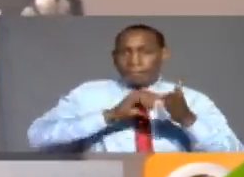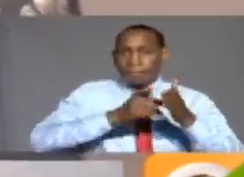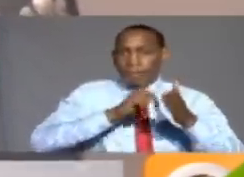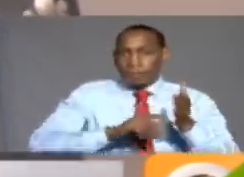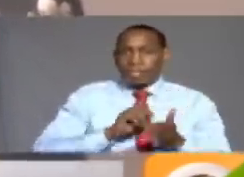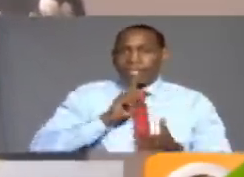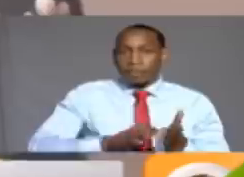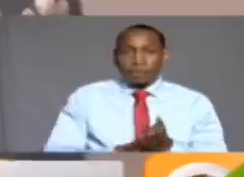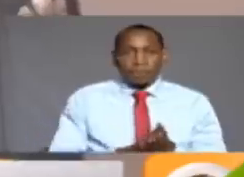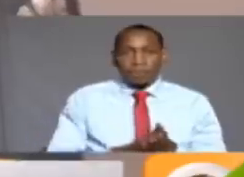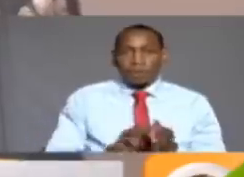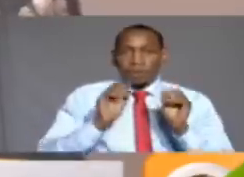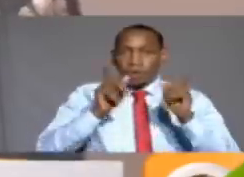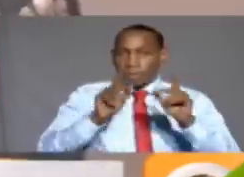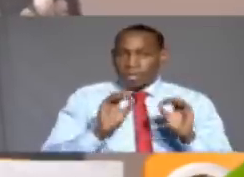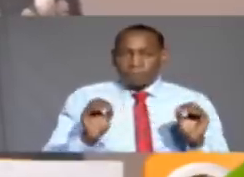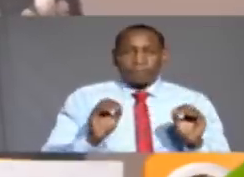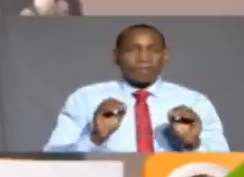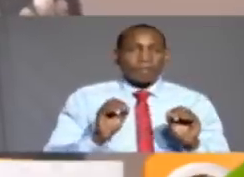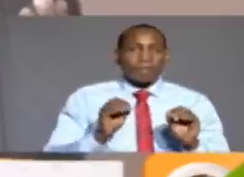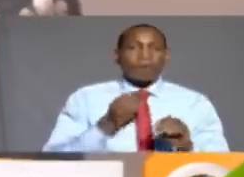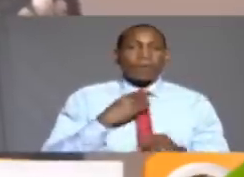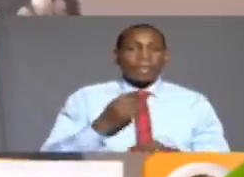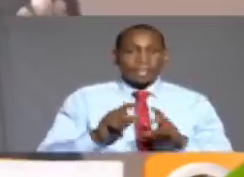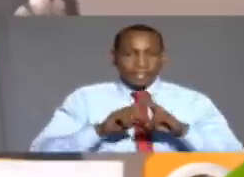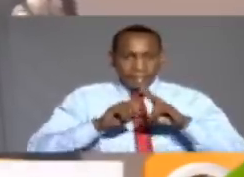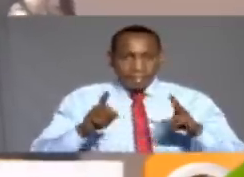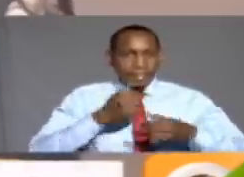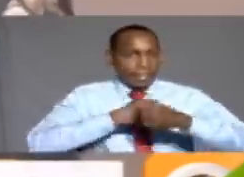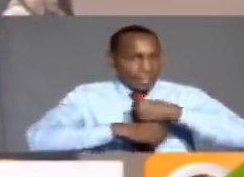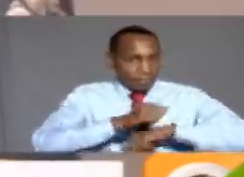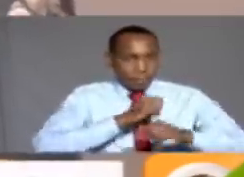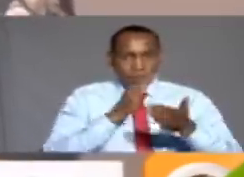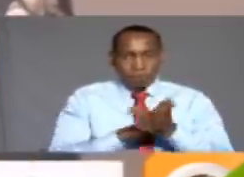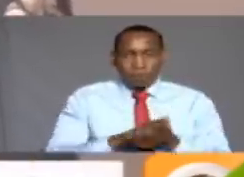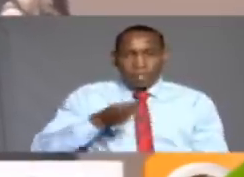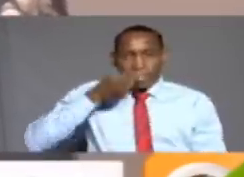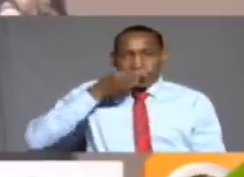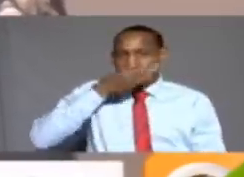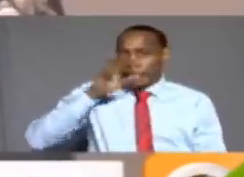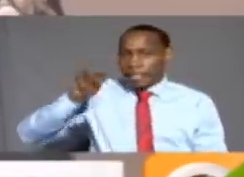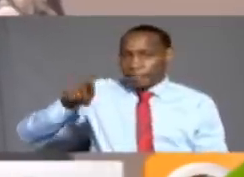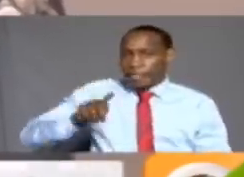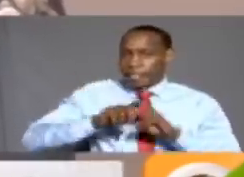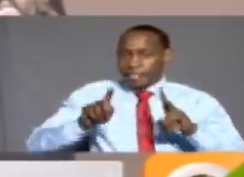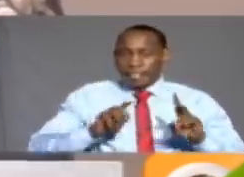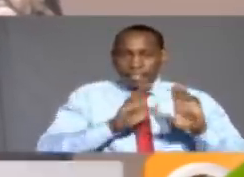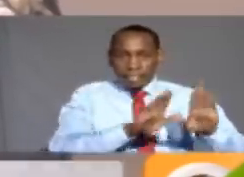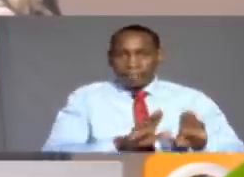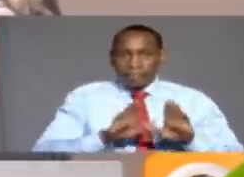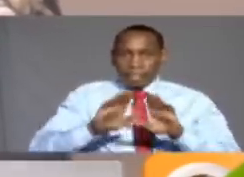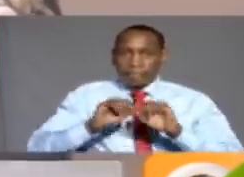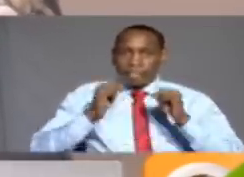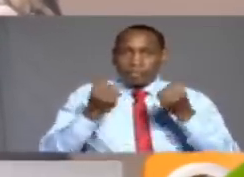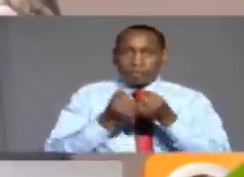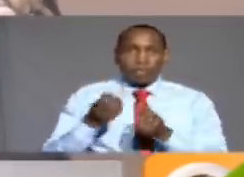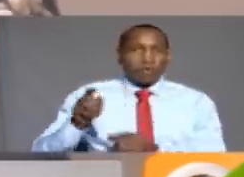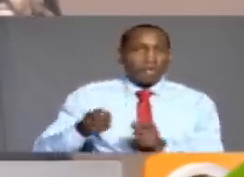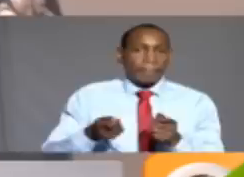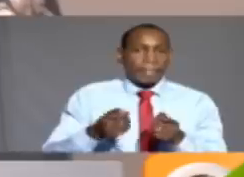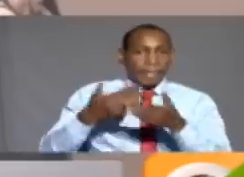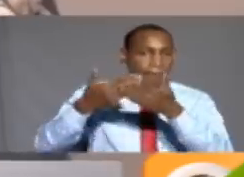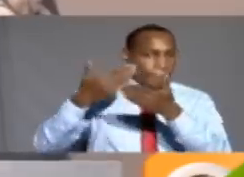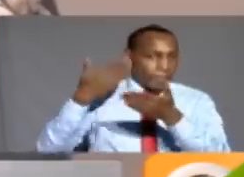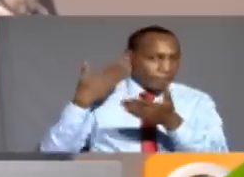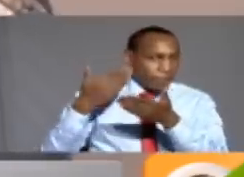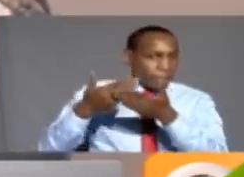saying it is not okay. We want to see him starting. You know, Ngujiri Wamboko started this campaign on social media